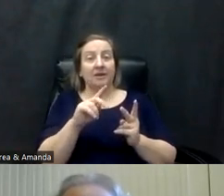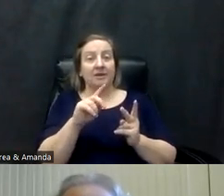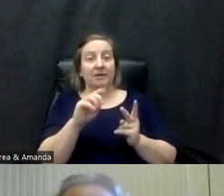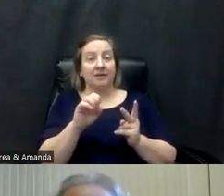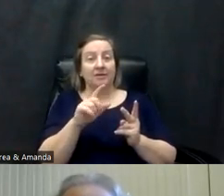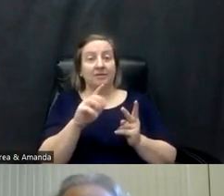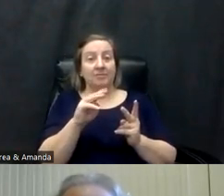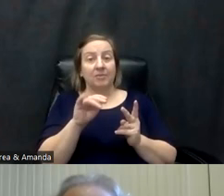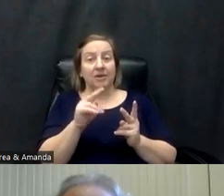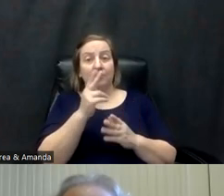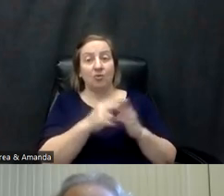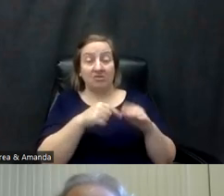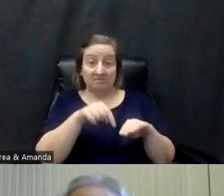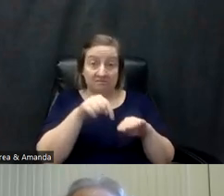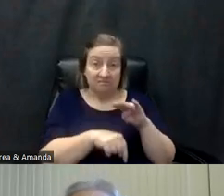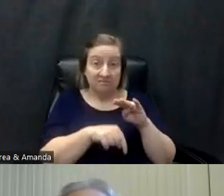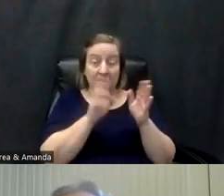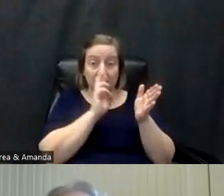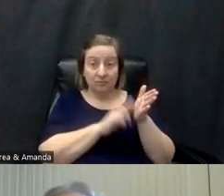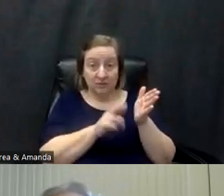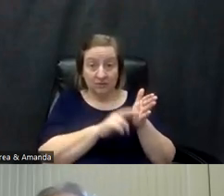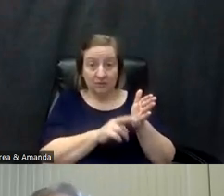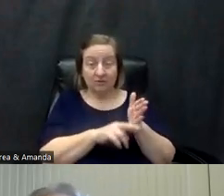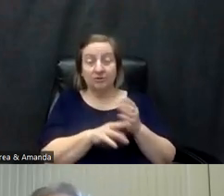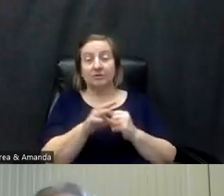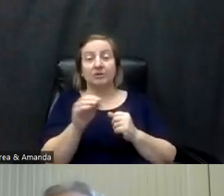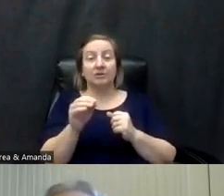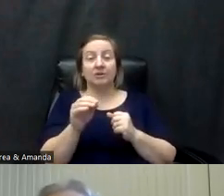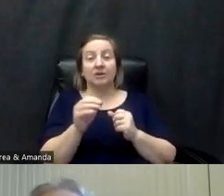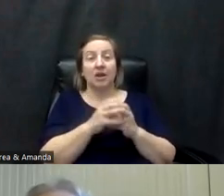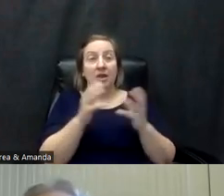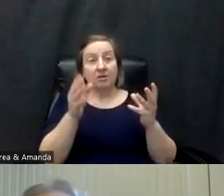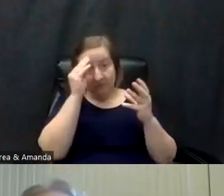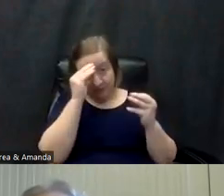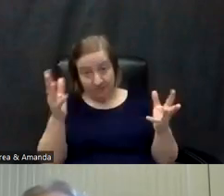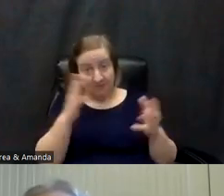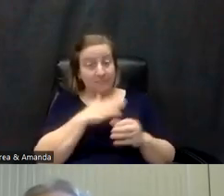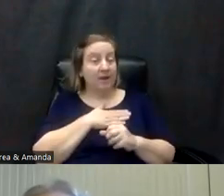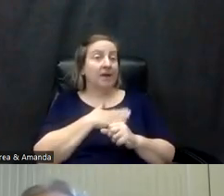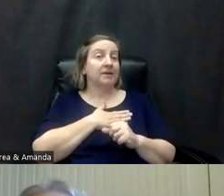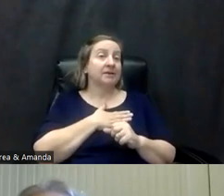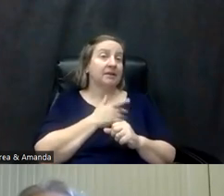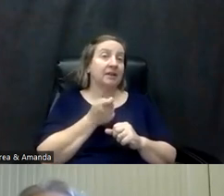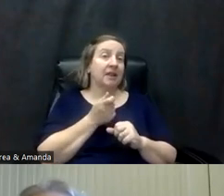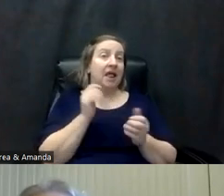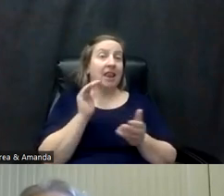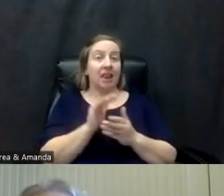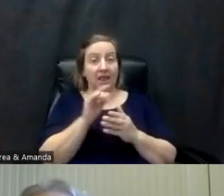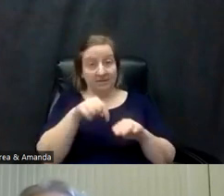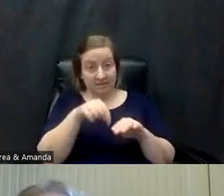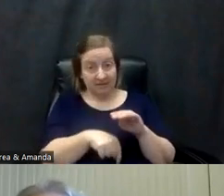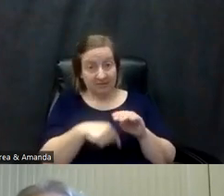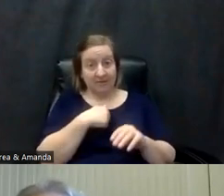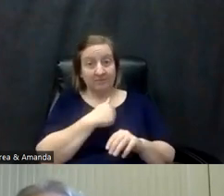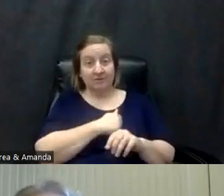very in-depth research and lots of information, and mine is a lot less in-depth, I'm